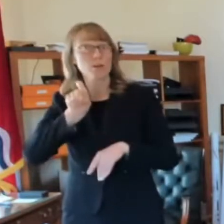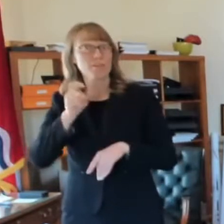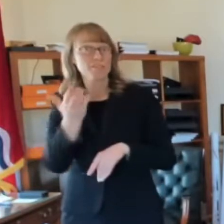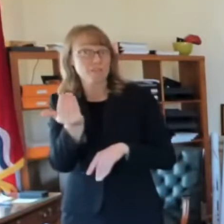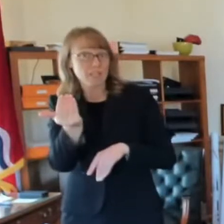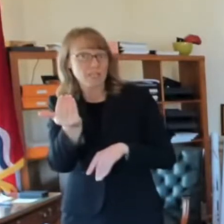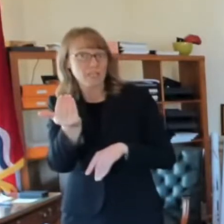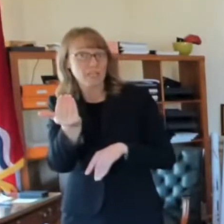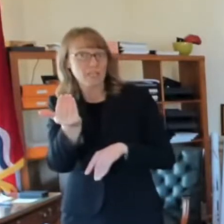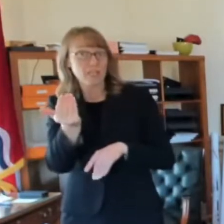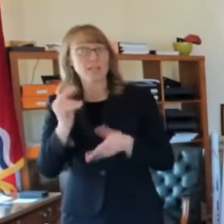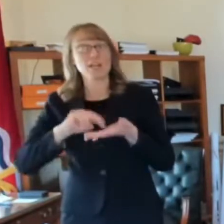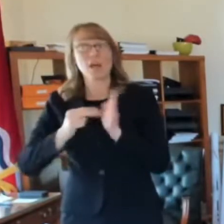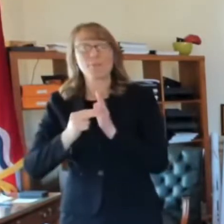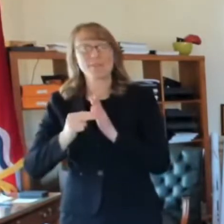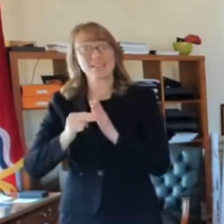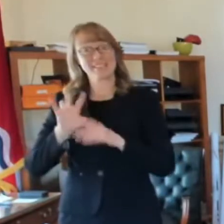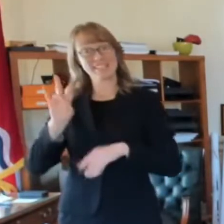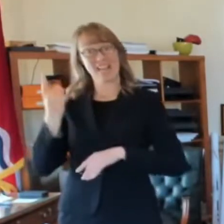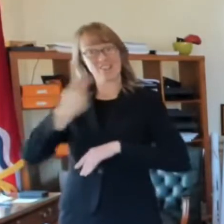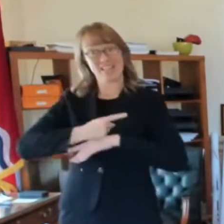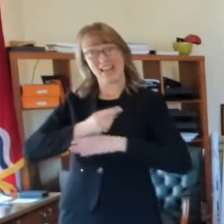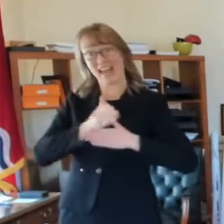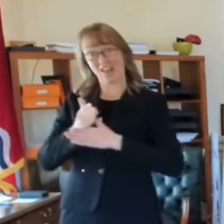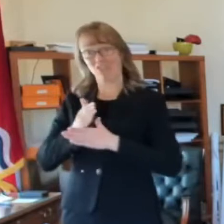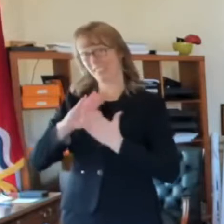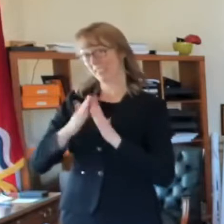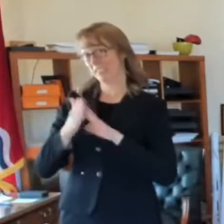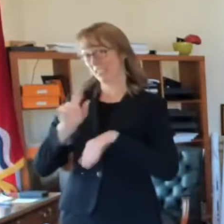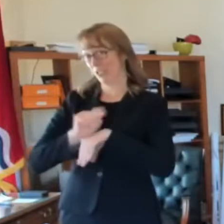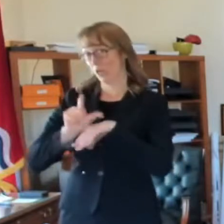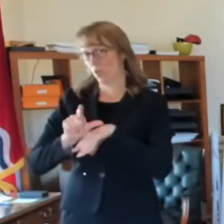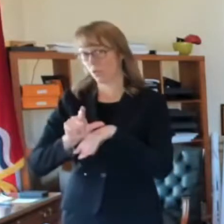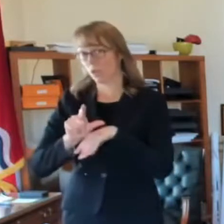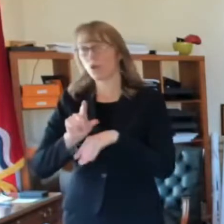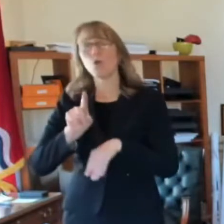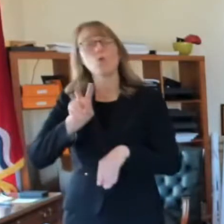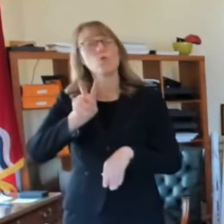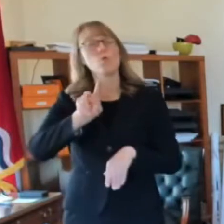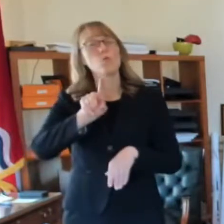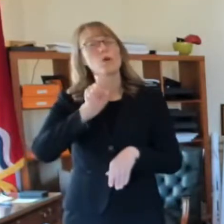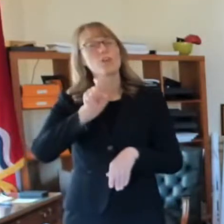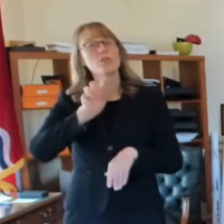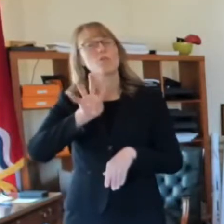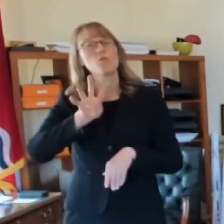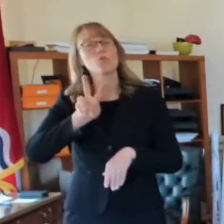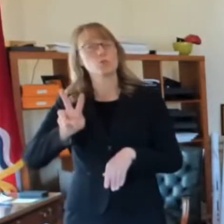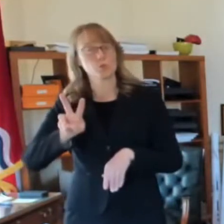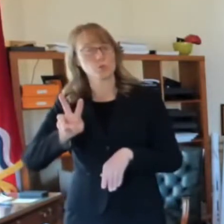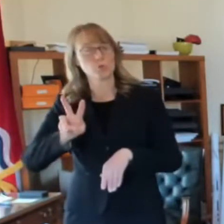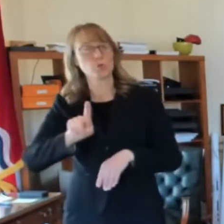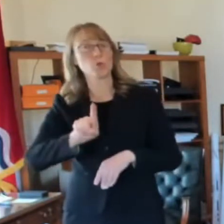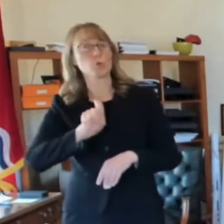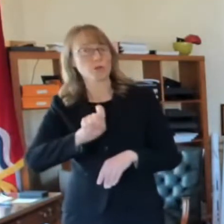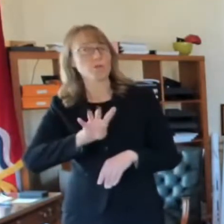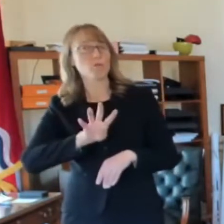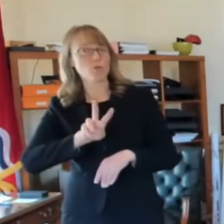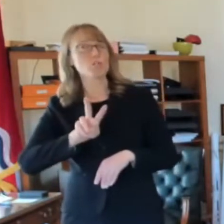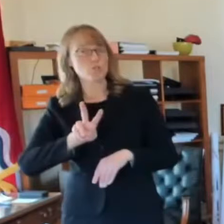That brings our 7-day average in the city of St. Louis of new cases to 142. So that's up